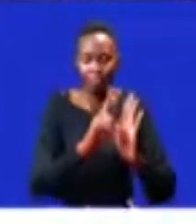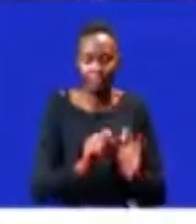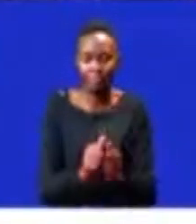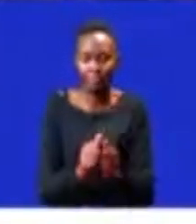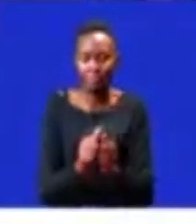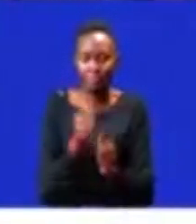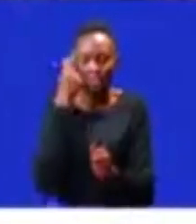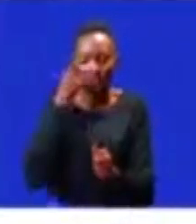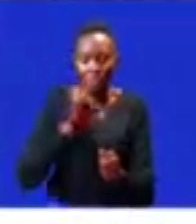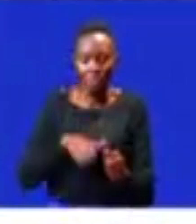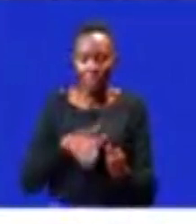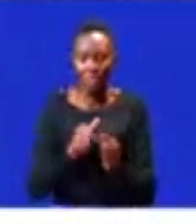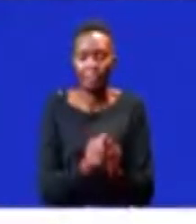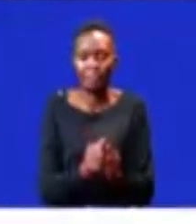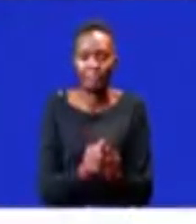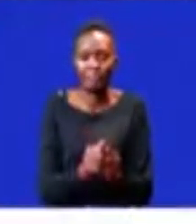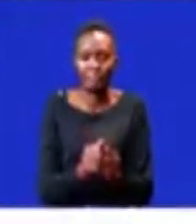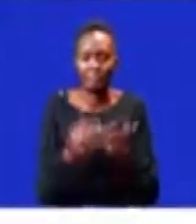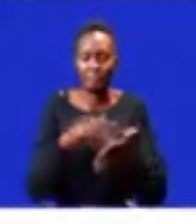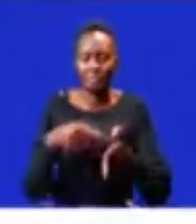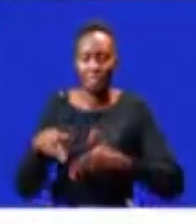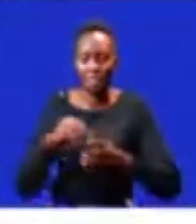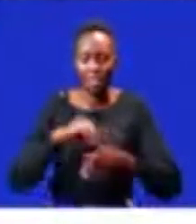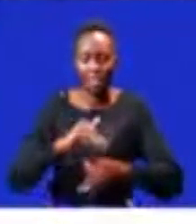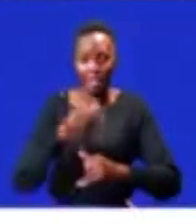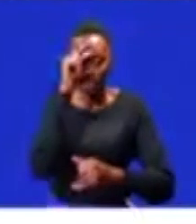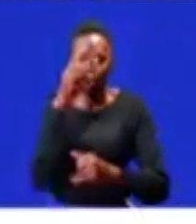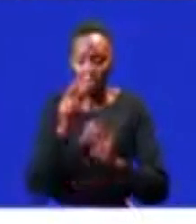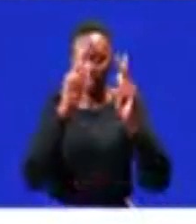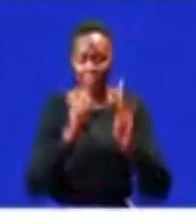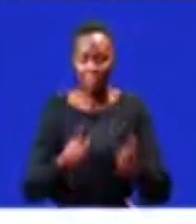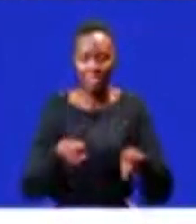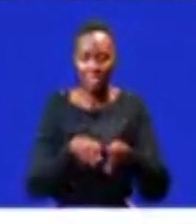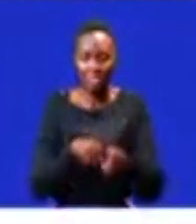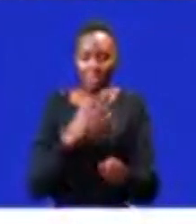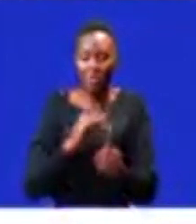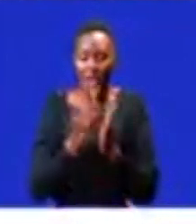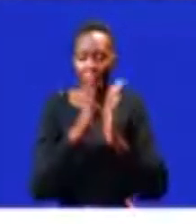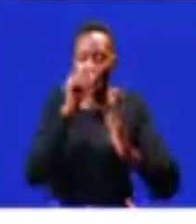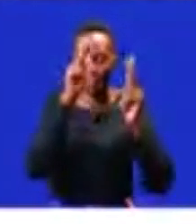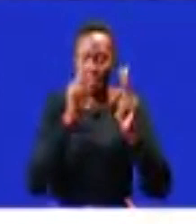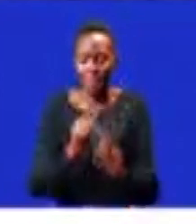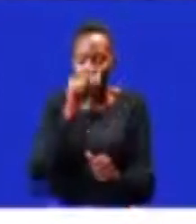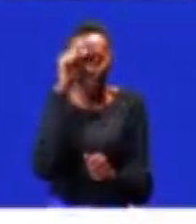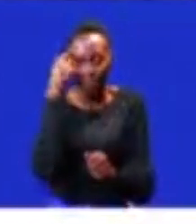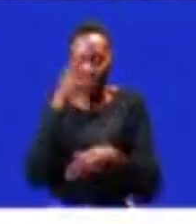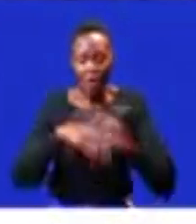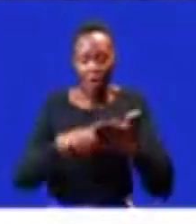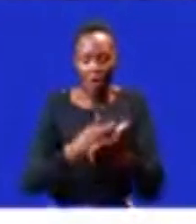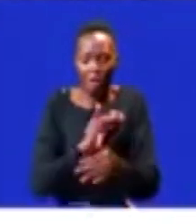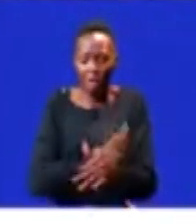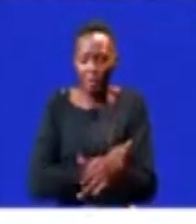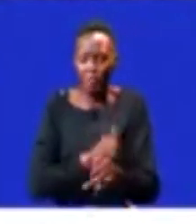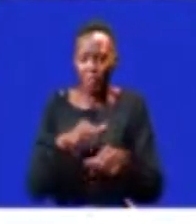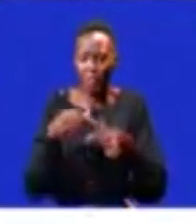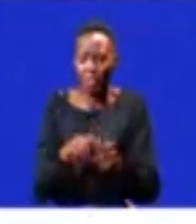thuolo mar tije ne wakeyini. A key opportunity that are there in the government of Kisumu, and I'd really like to applaud the Kisumu government for all the efforts they have put